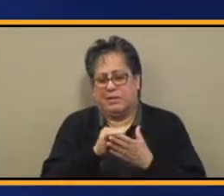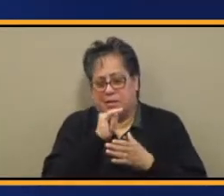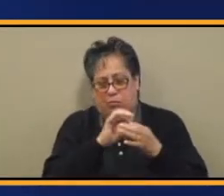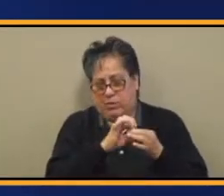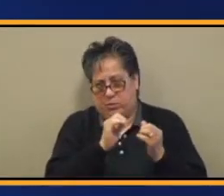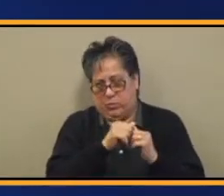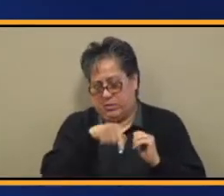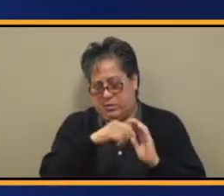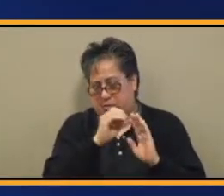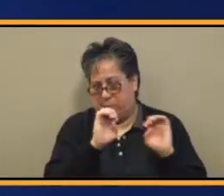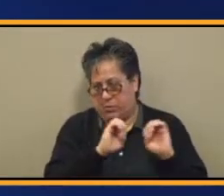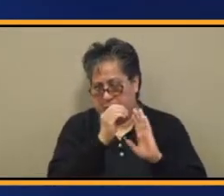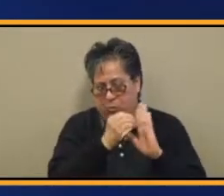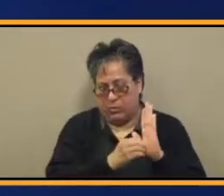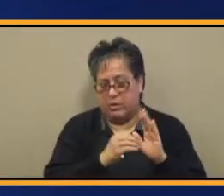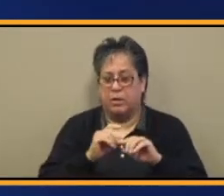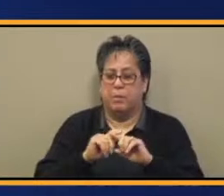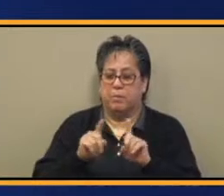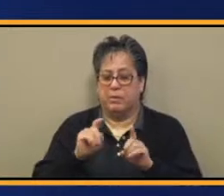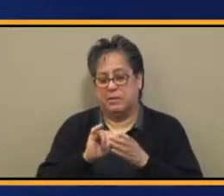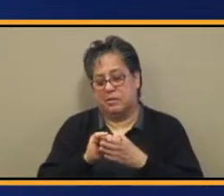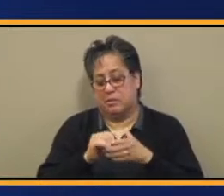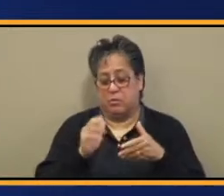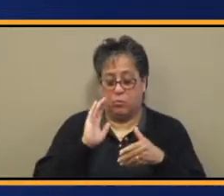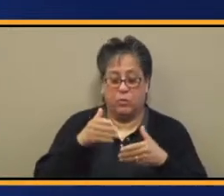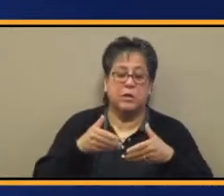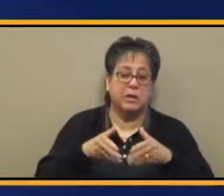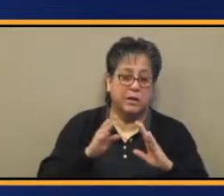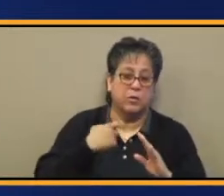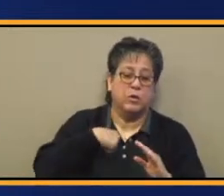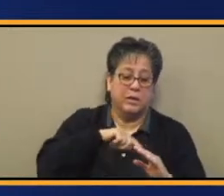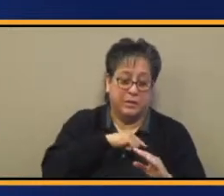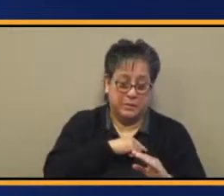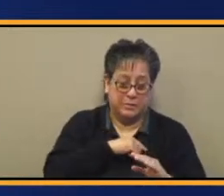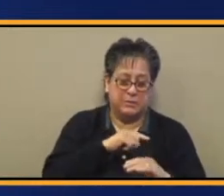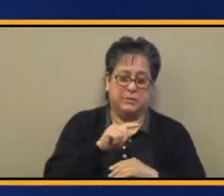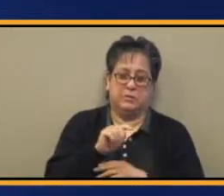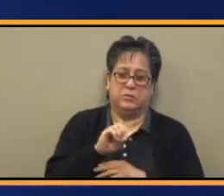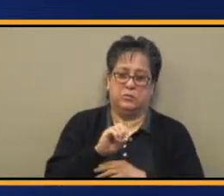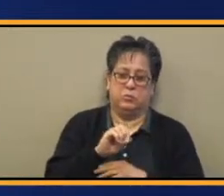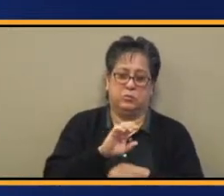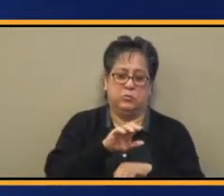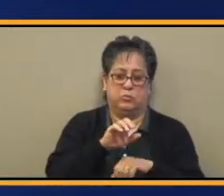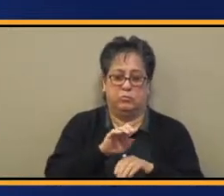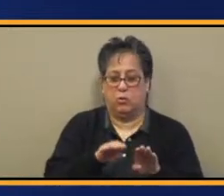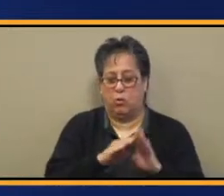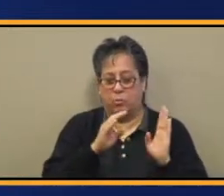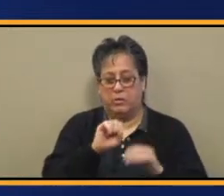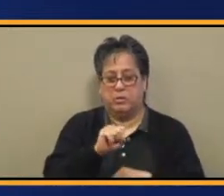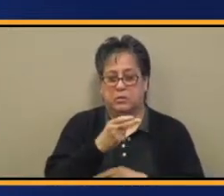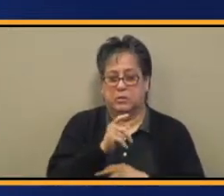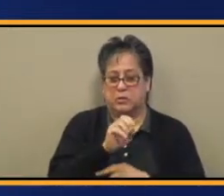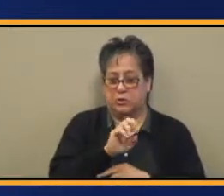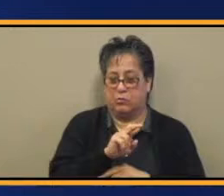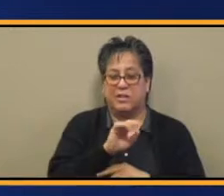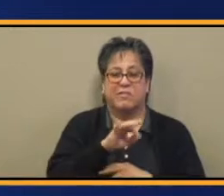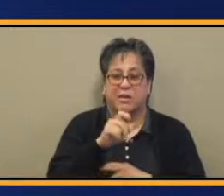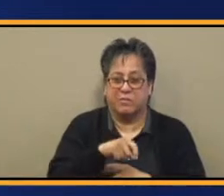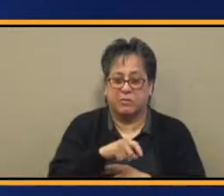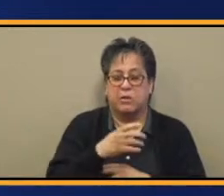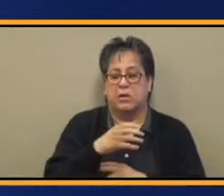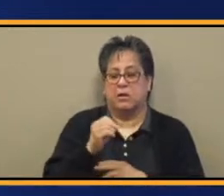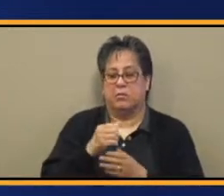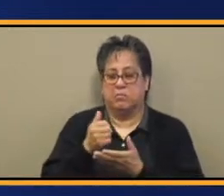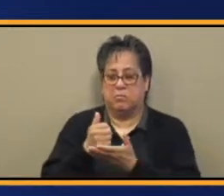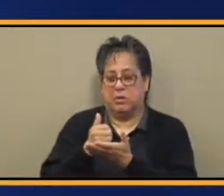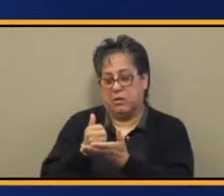ordinance. This is what is allowing us to open up our shelter space when we need to and provide relief to the